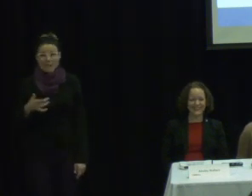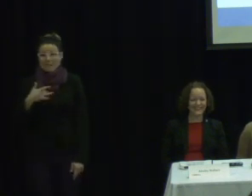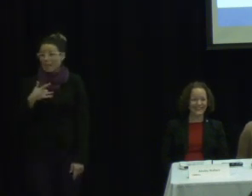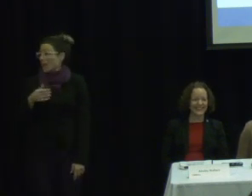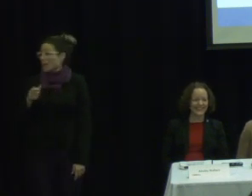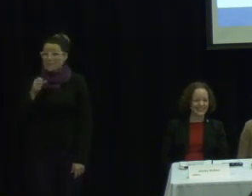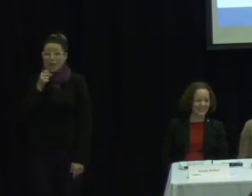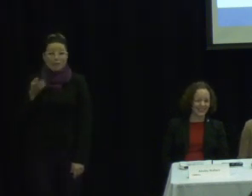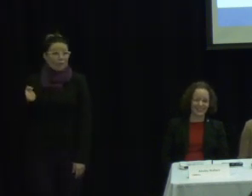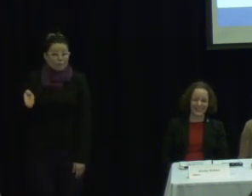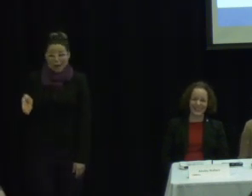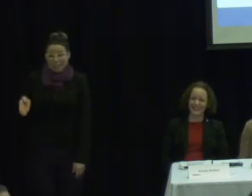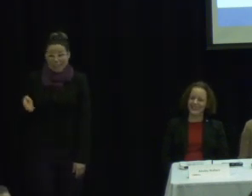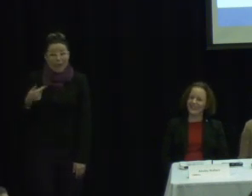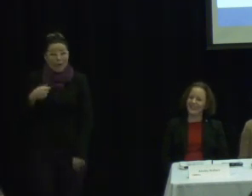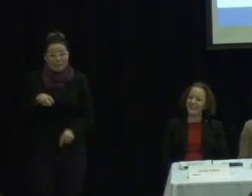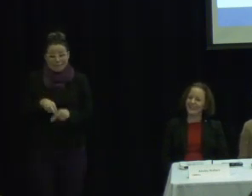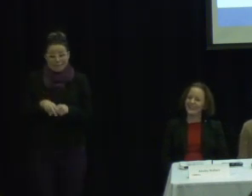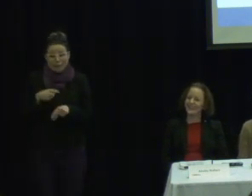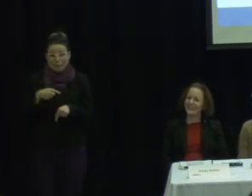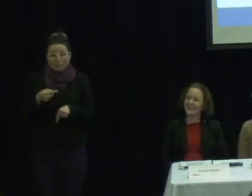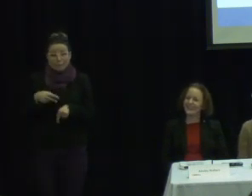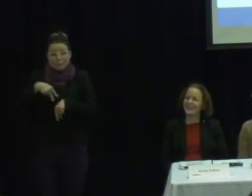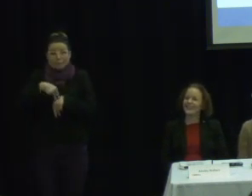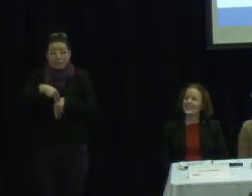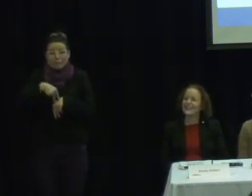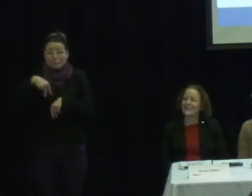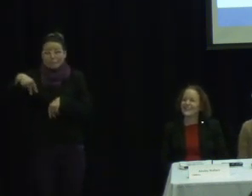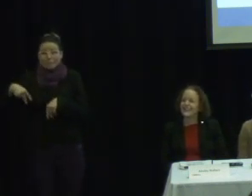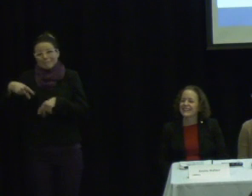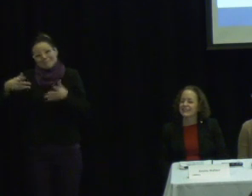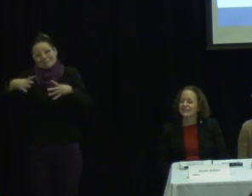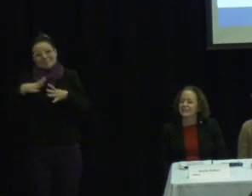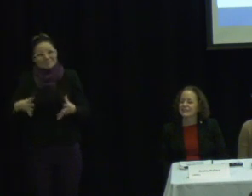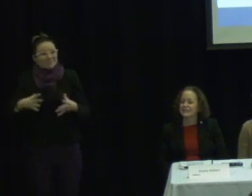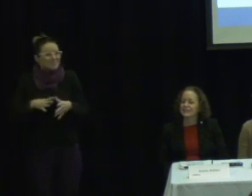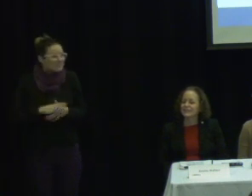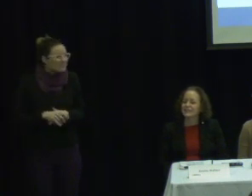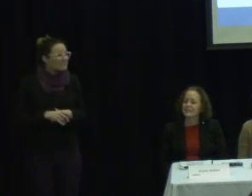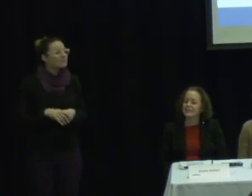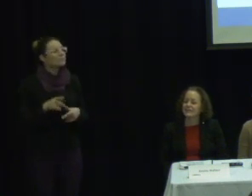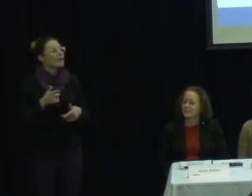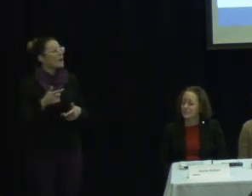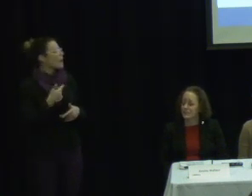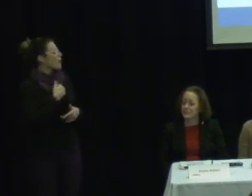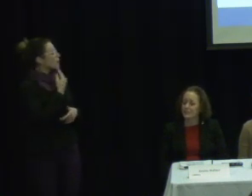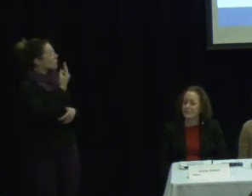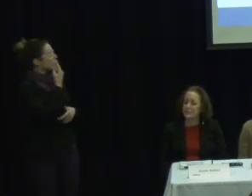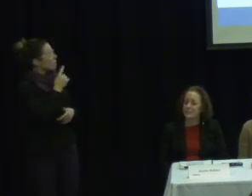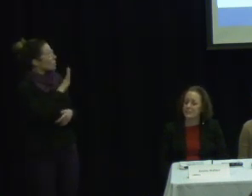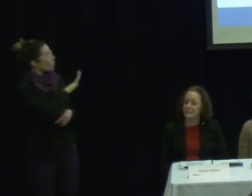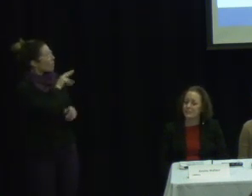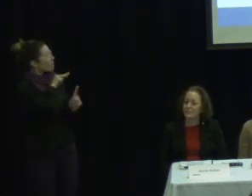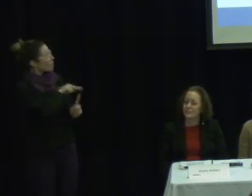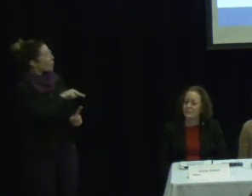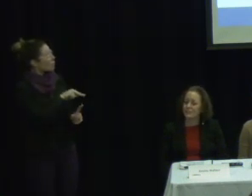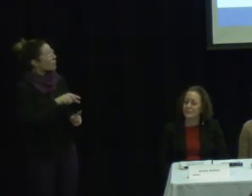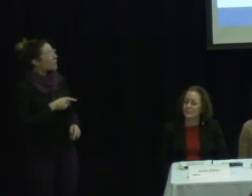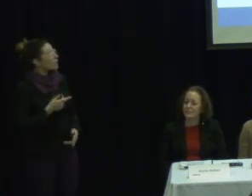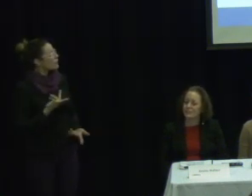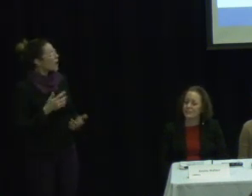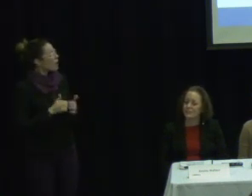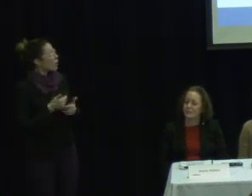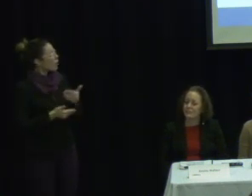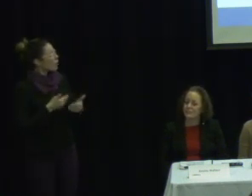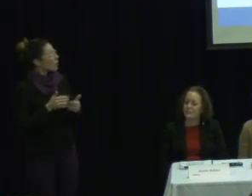I don't want to compete with anyone, but I do have another question. So I'm wondering, from your standpoint, how you think things are going with AP, by